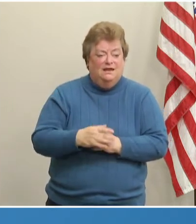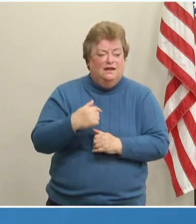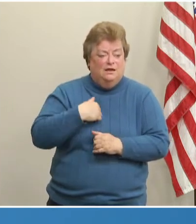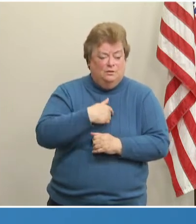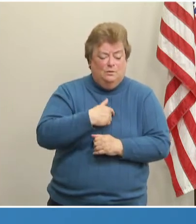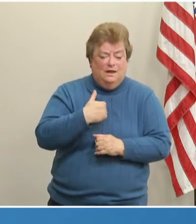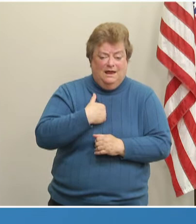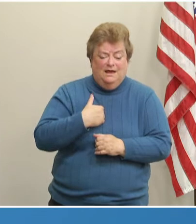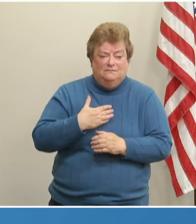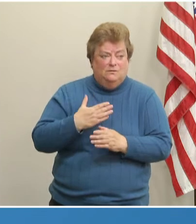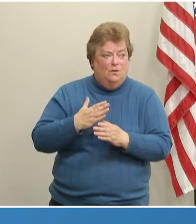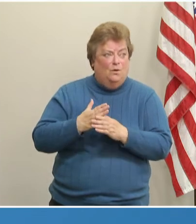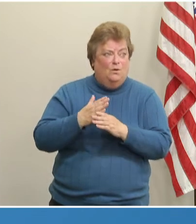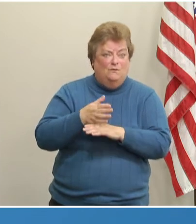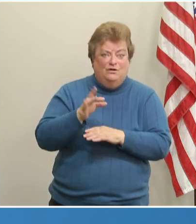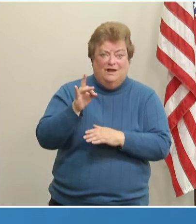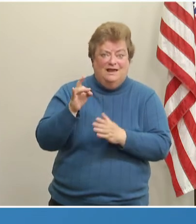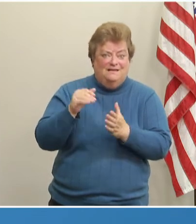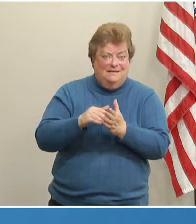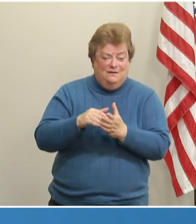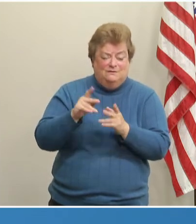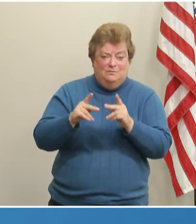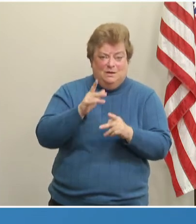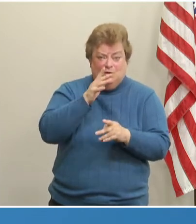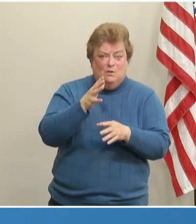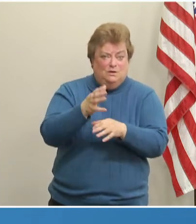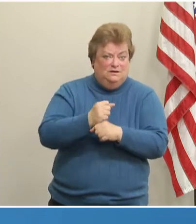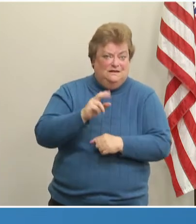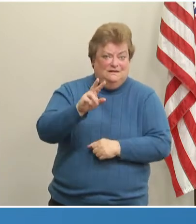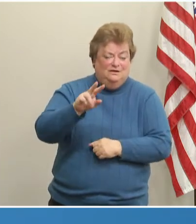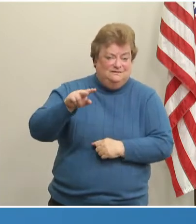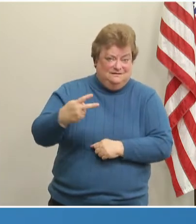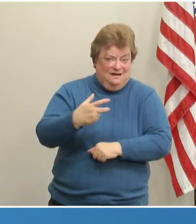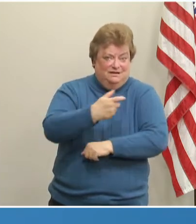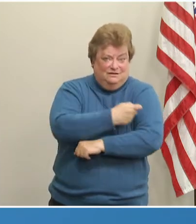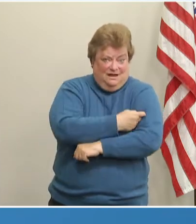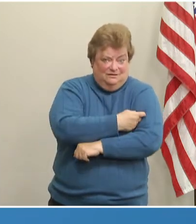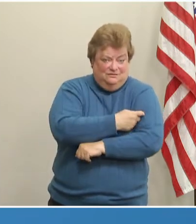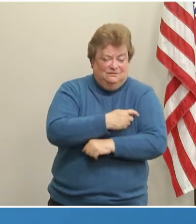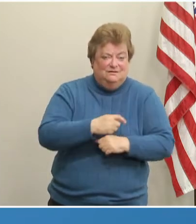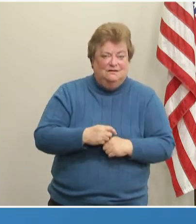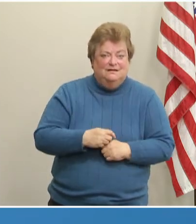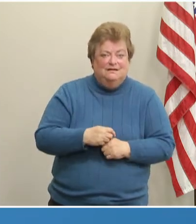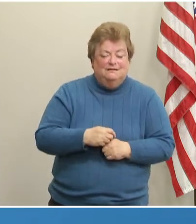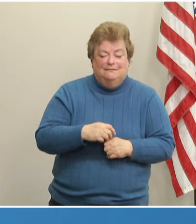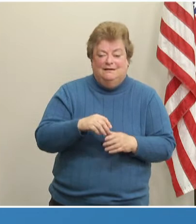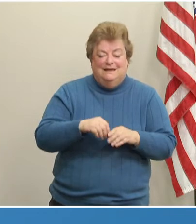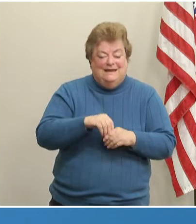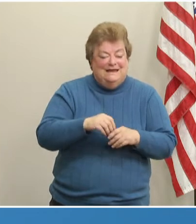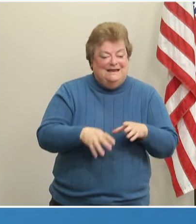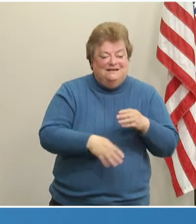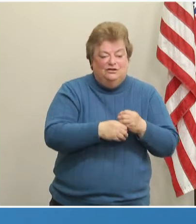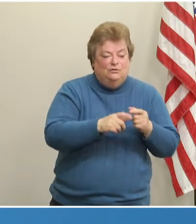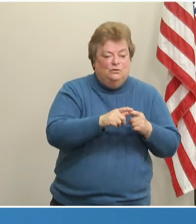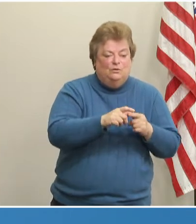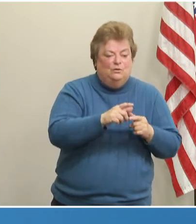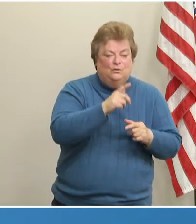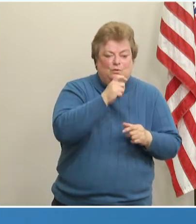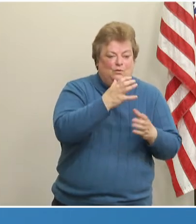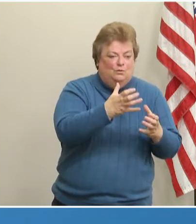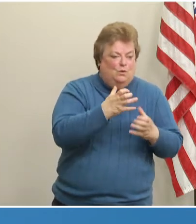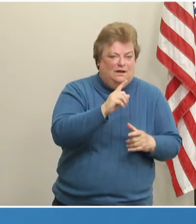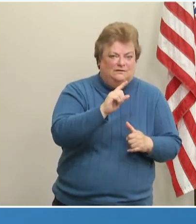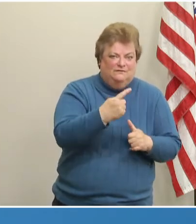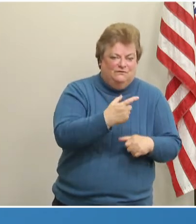over 8,000 people that will be getting second doses too, in addition to any others that want a first dose. So